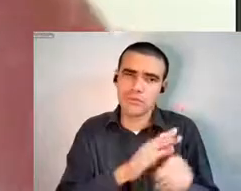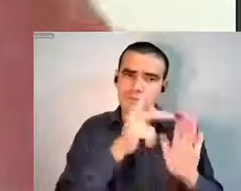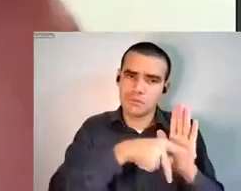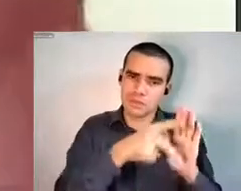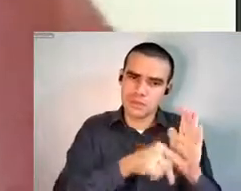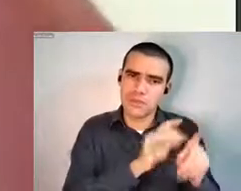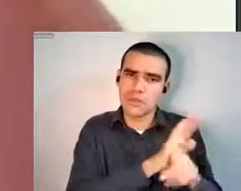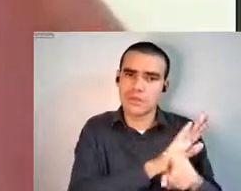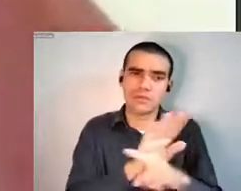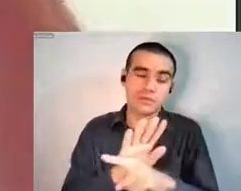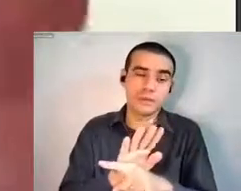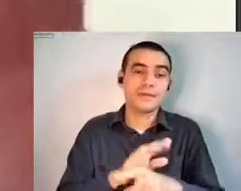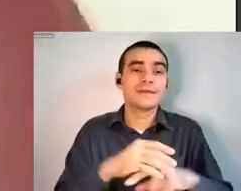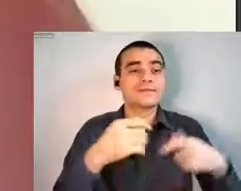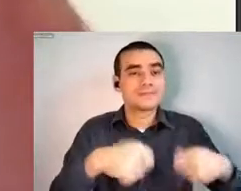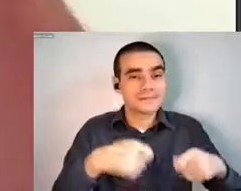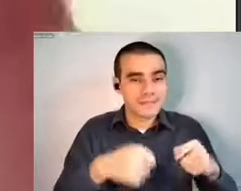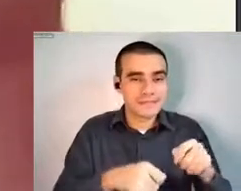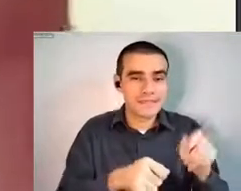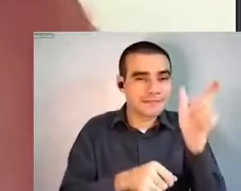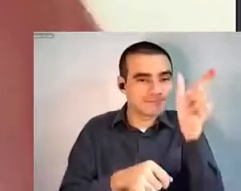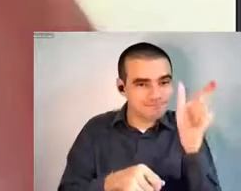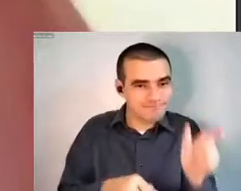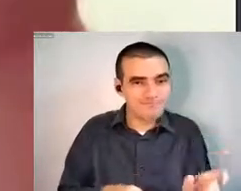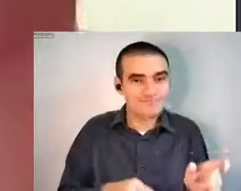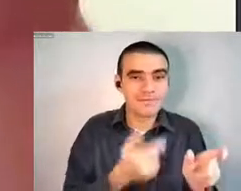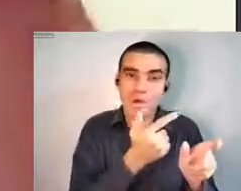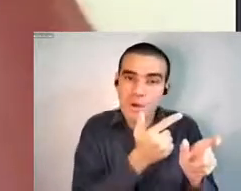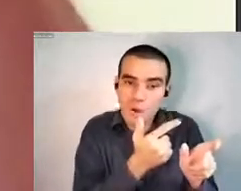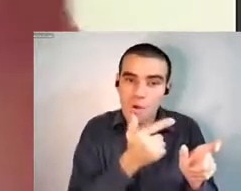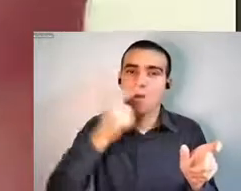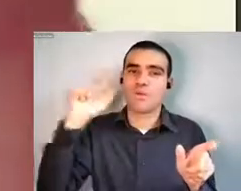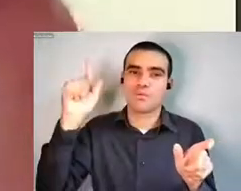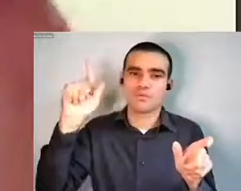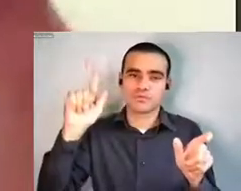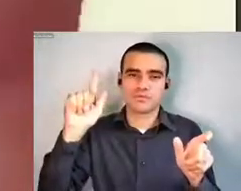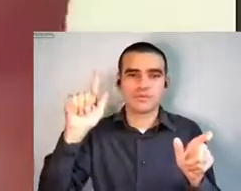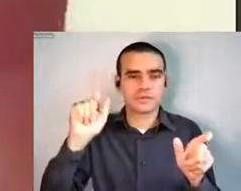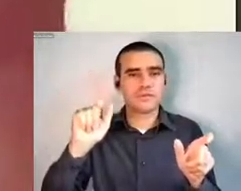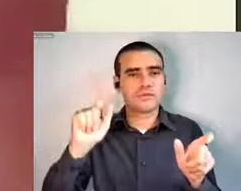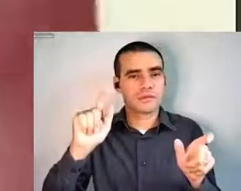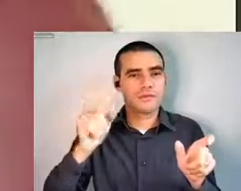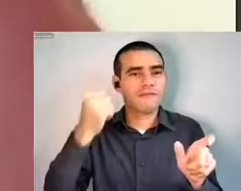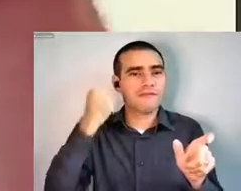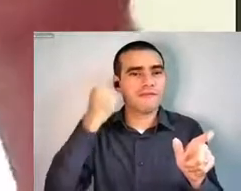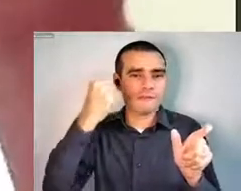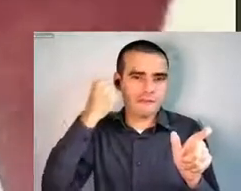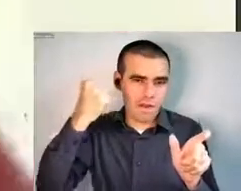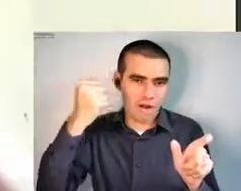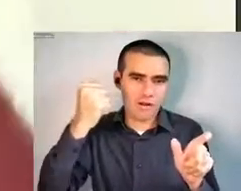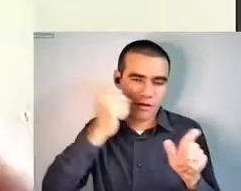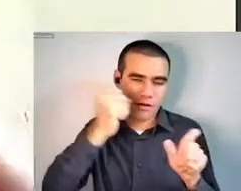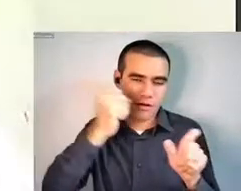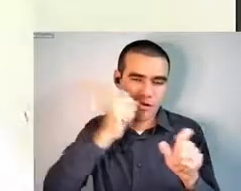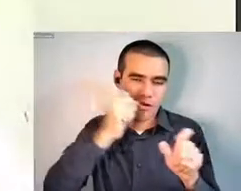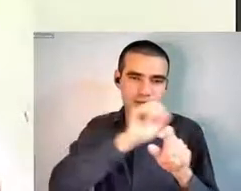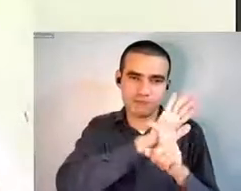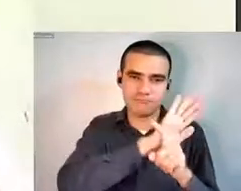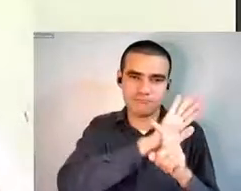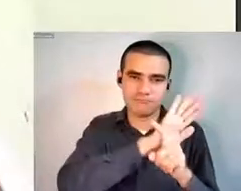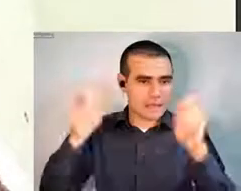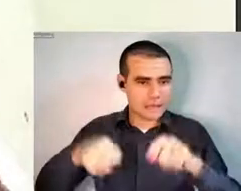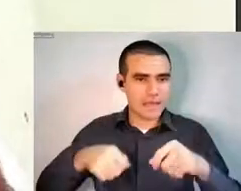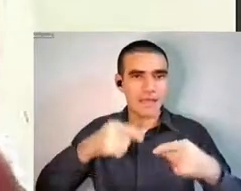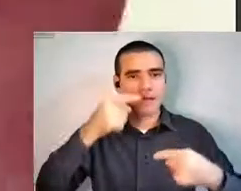This is what I mean. We need to develop some alternative models that are more solid and tough